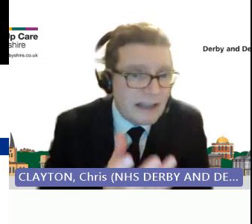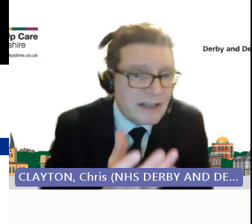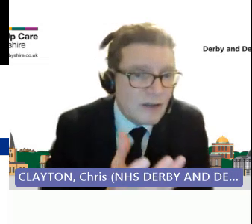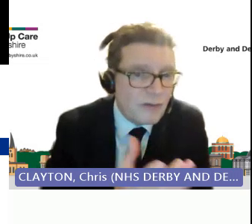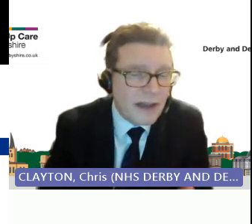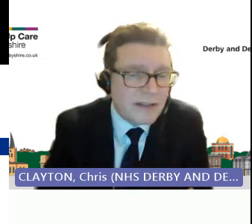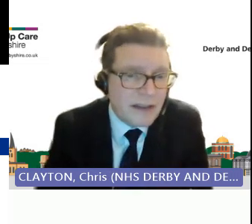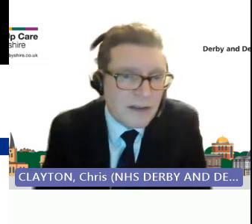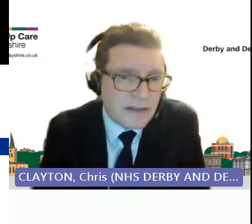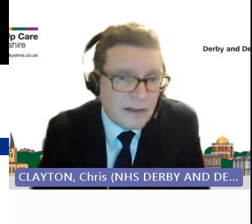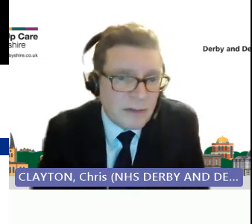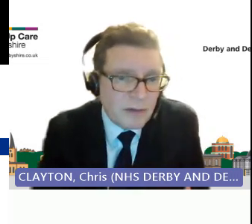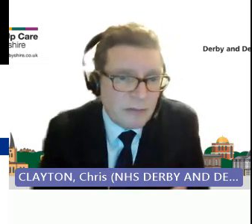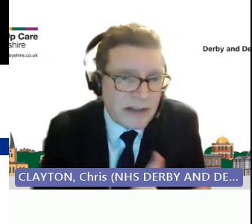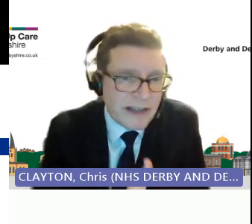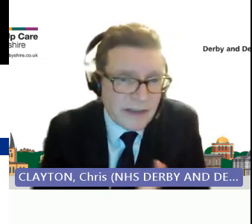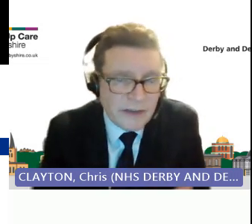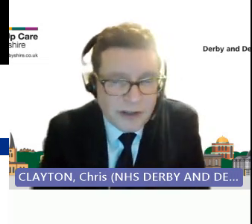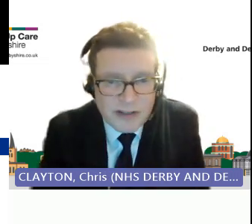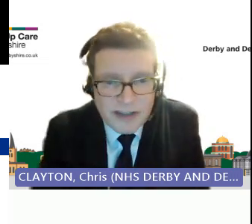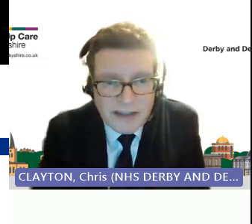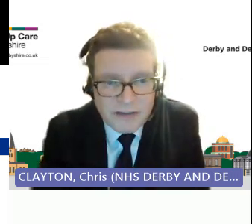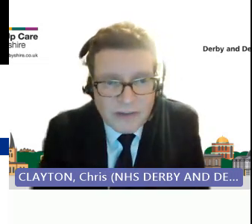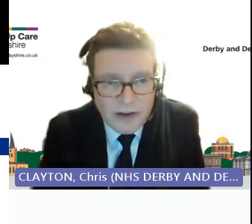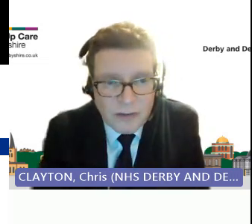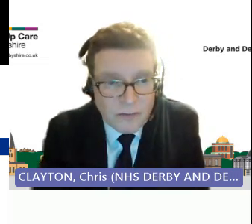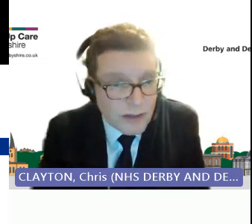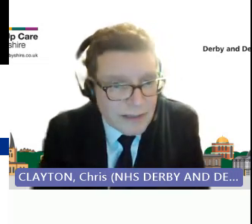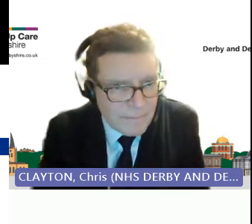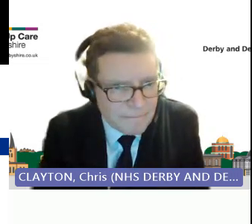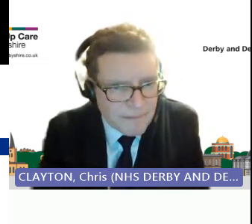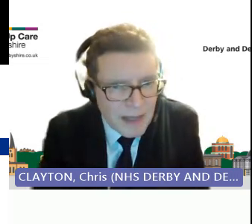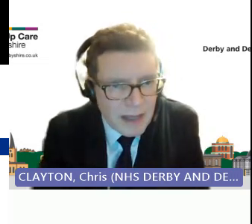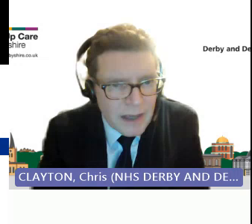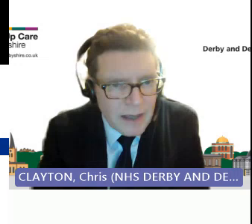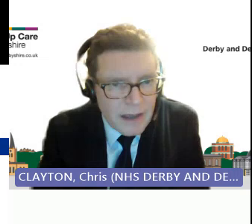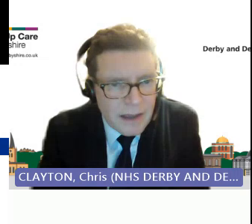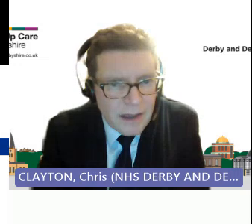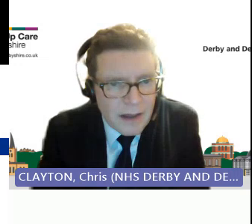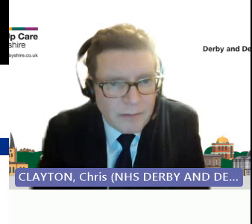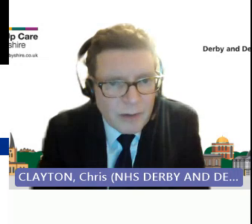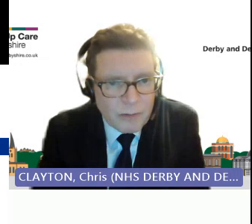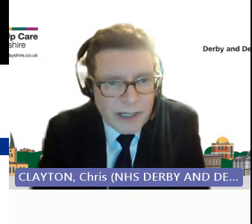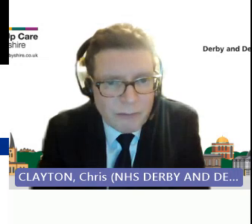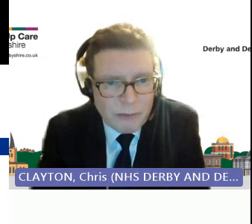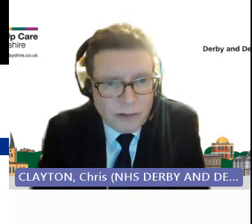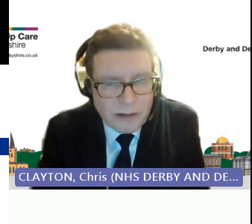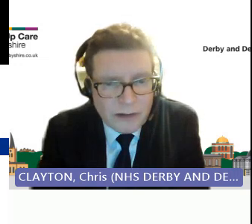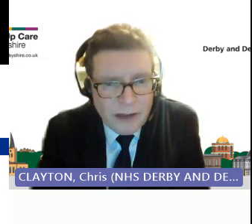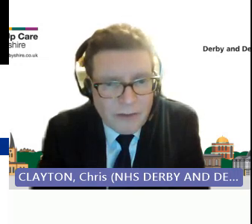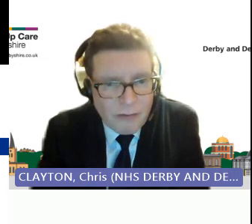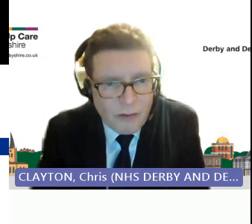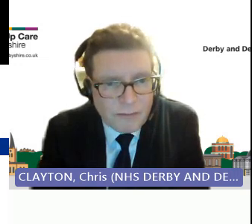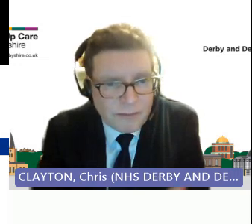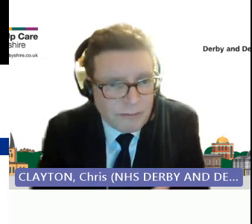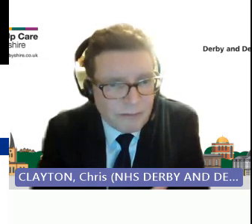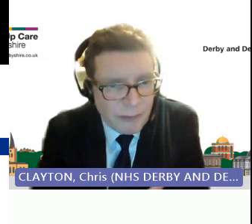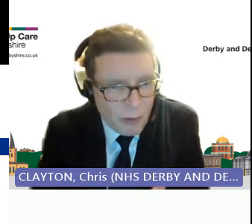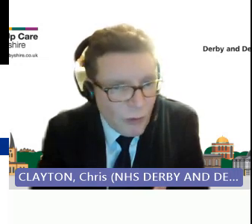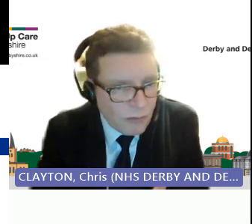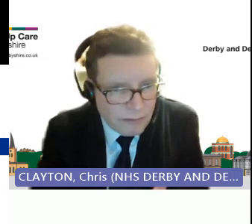to collate all that and bring together the consensus of what it's saying. We will have our